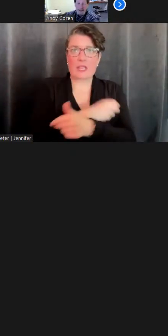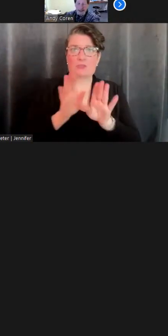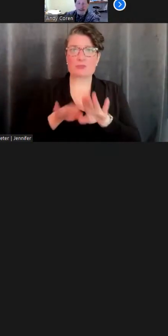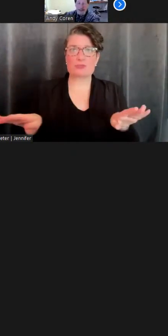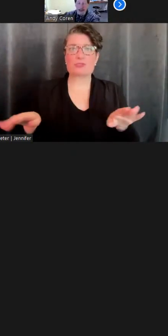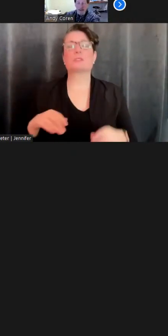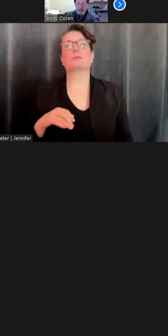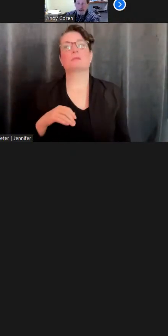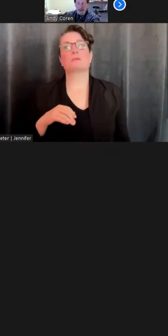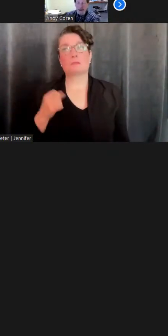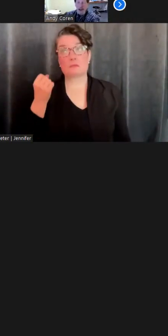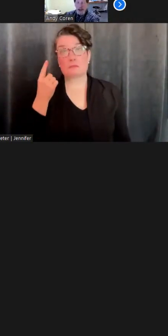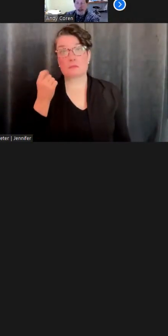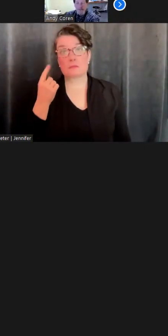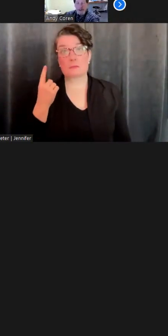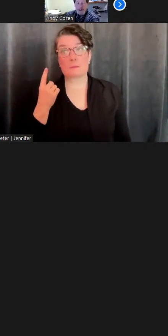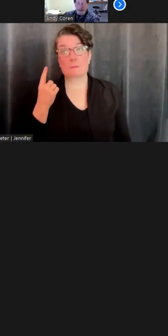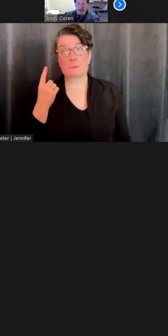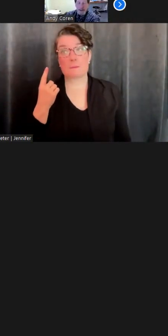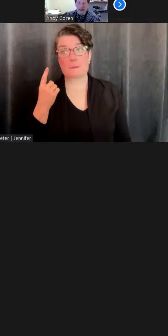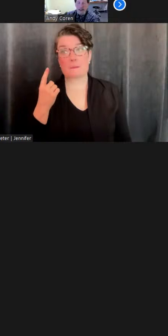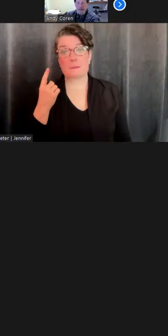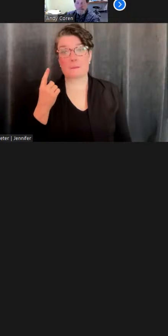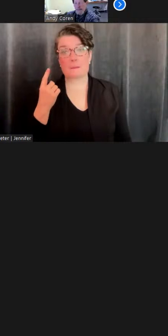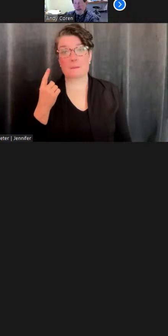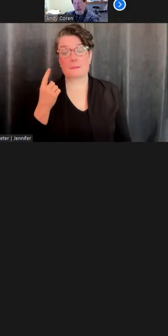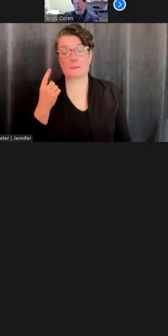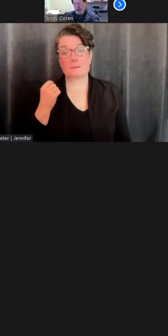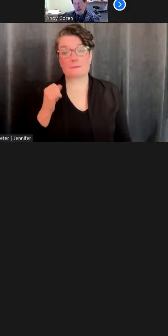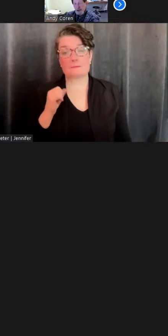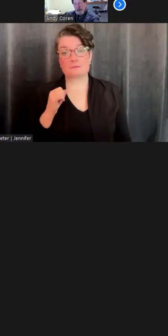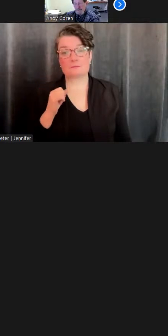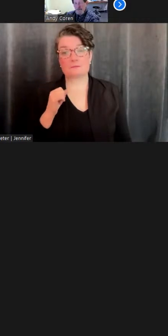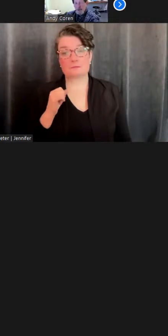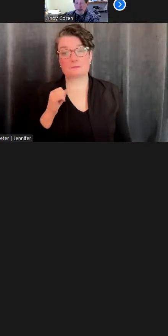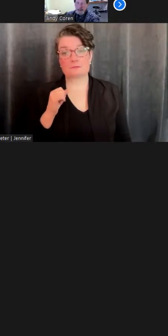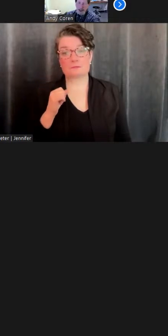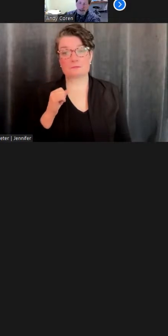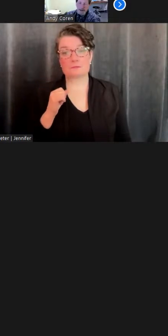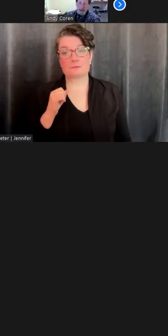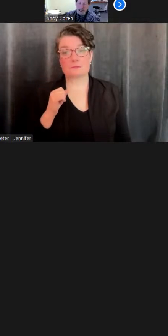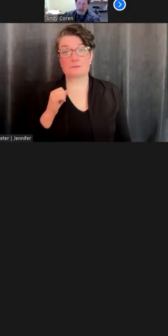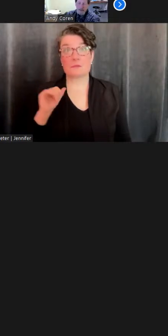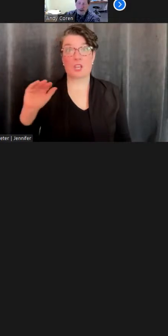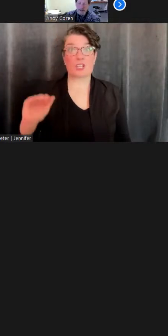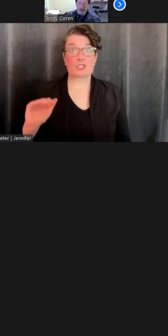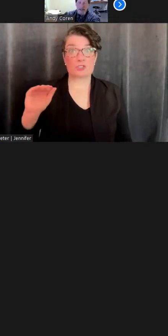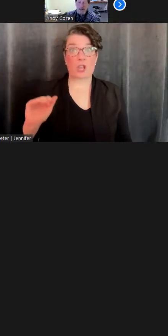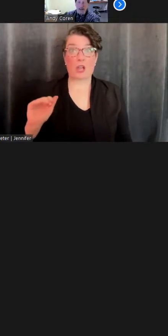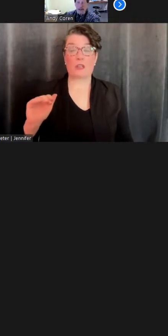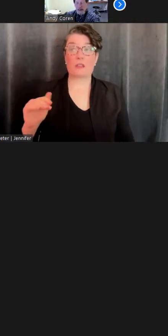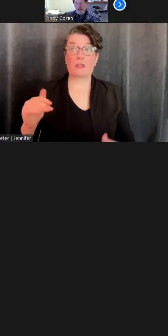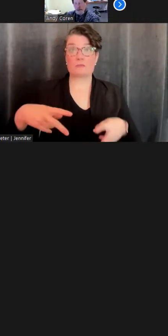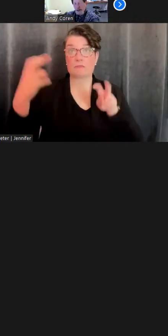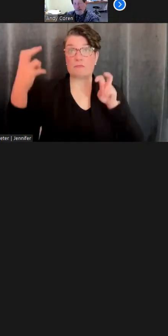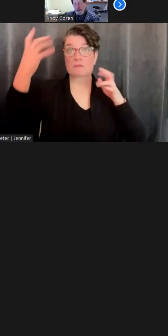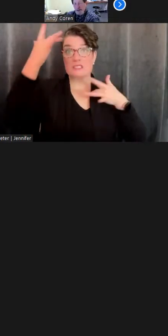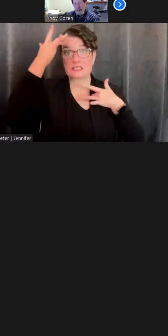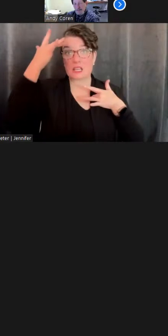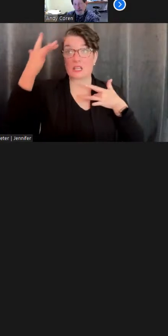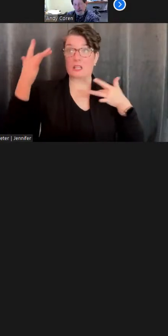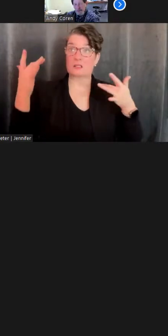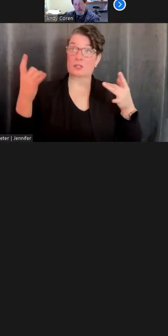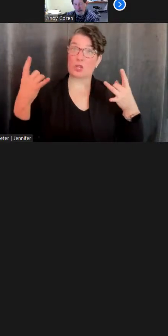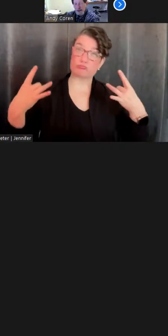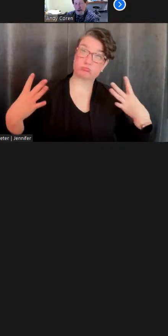be less outwardly, obviously consequential for a child to get infected, the numbers